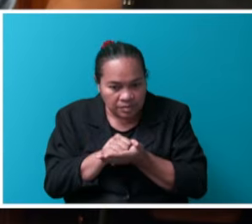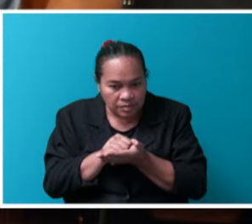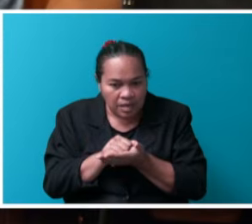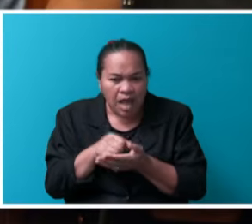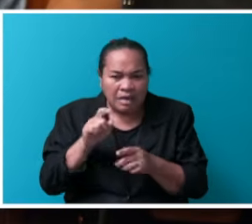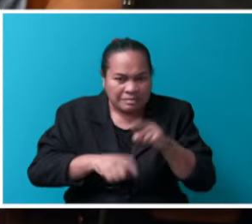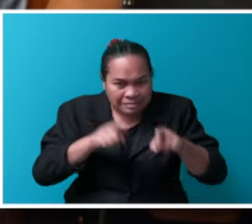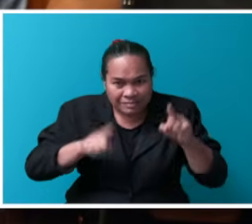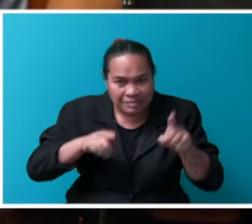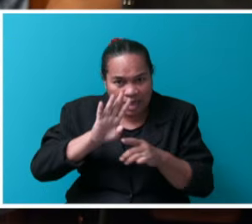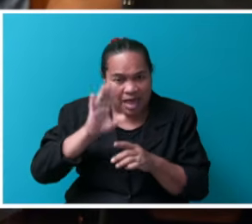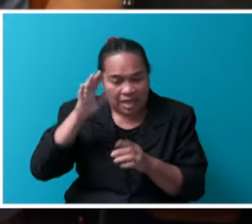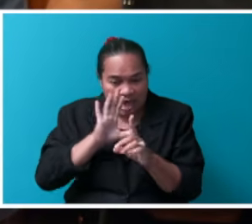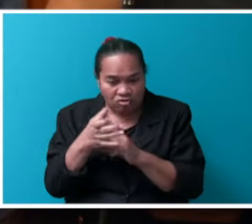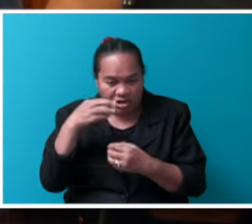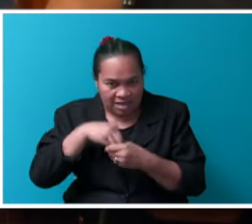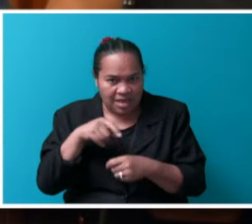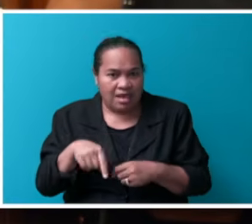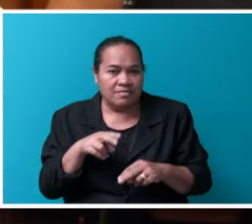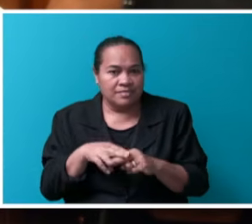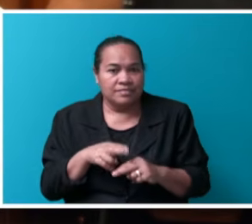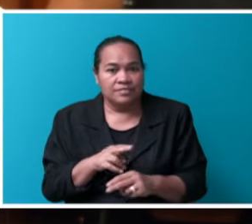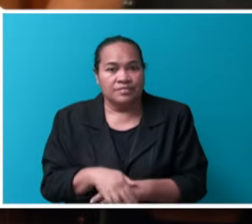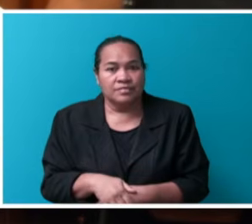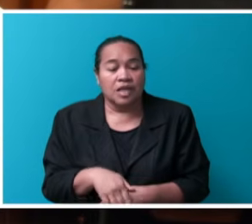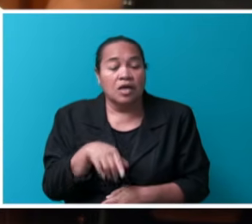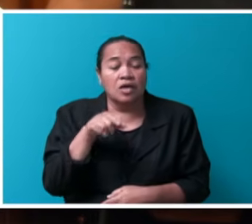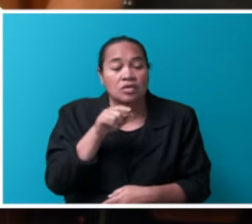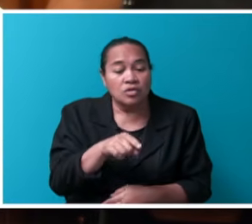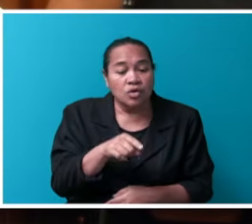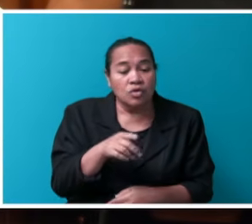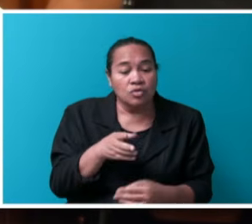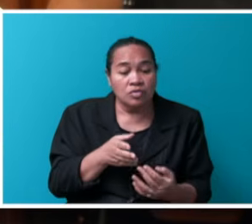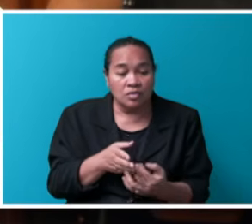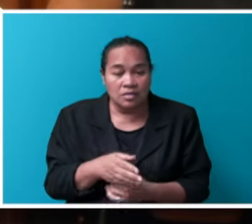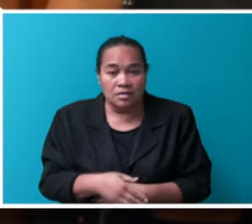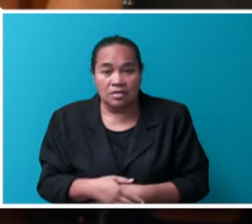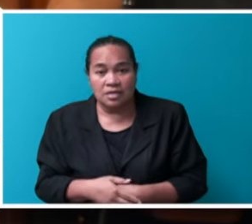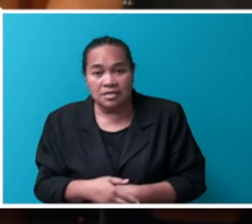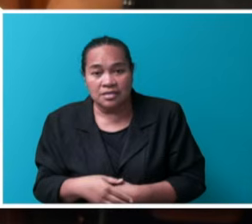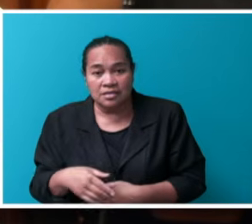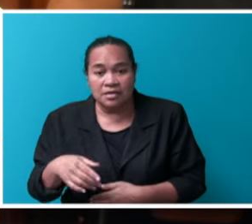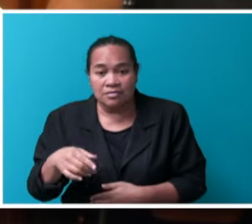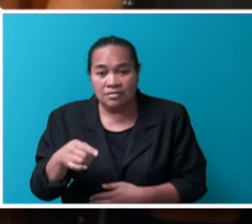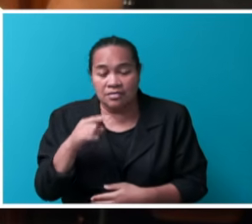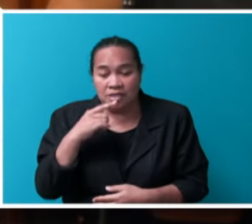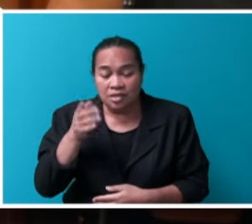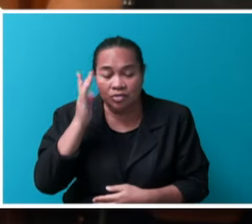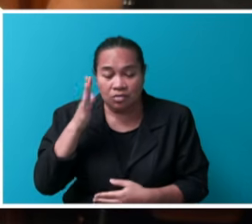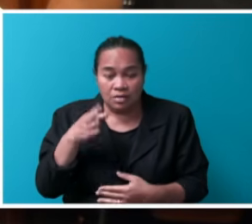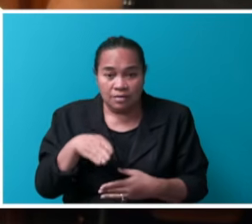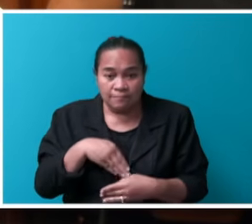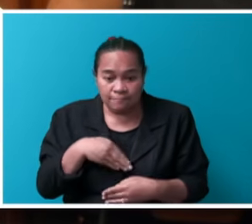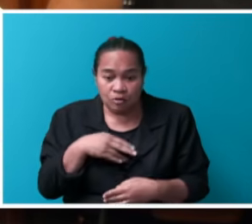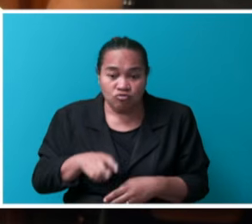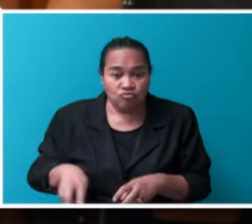heritage. Mr. Speaker said, through the government's transportation assistance scheme, we continue to support students in traveling